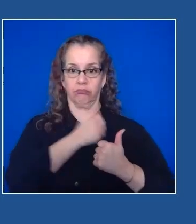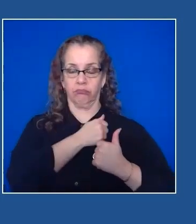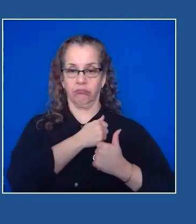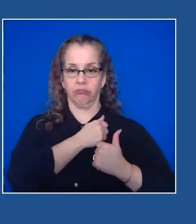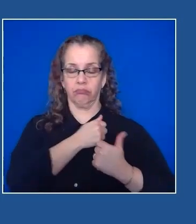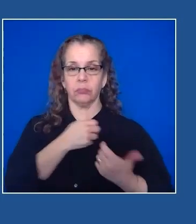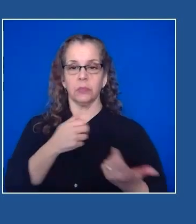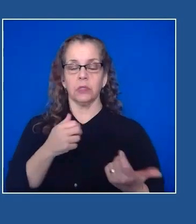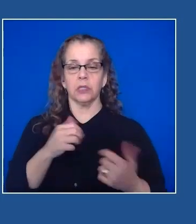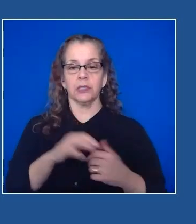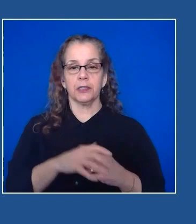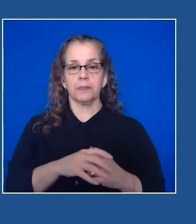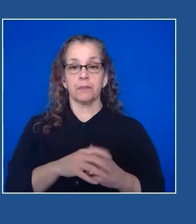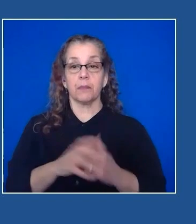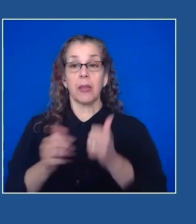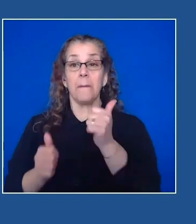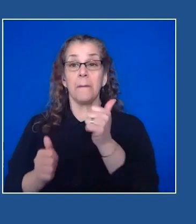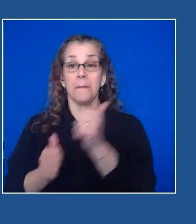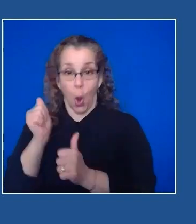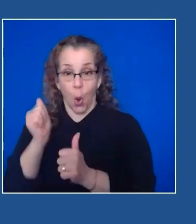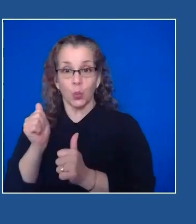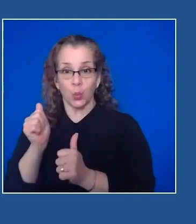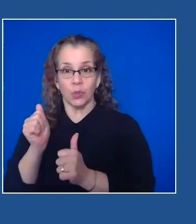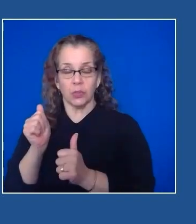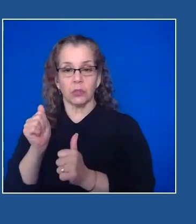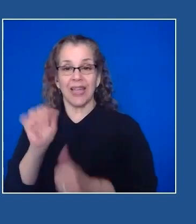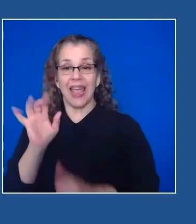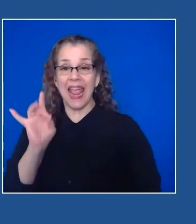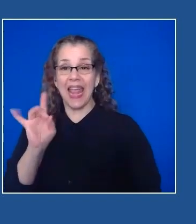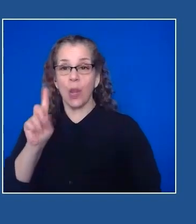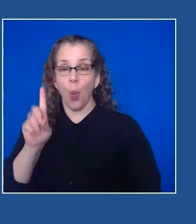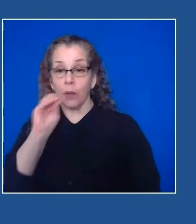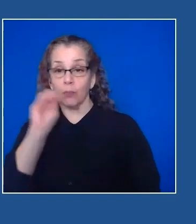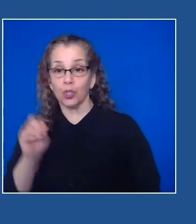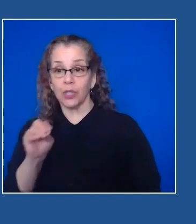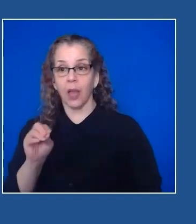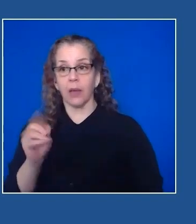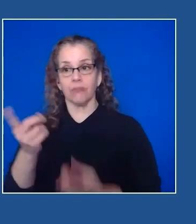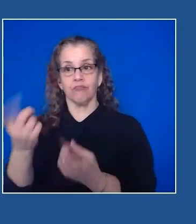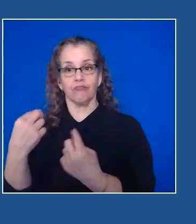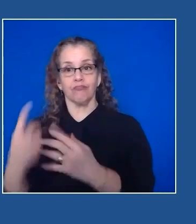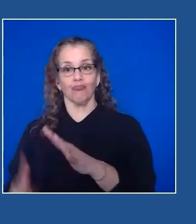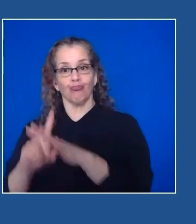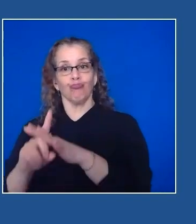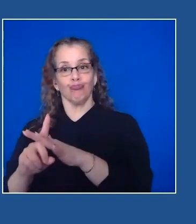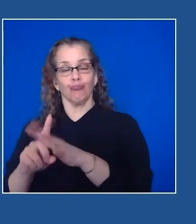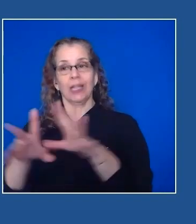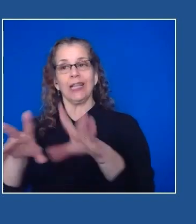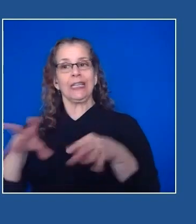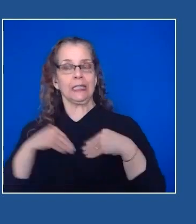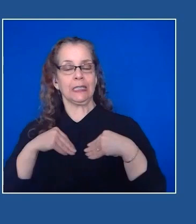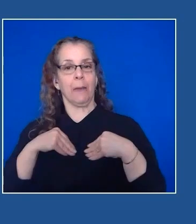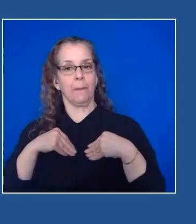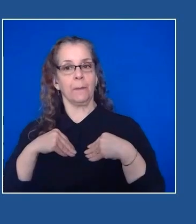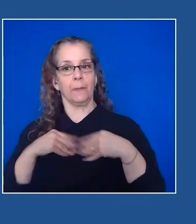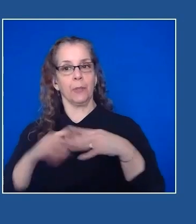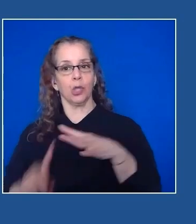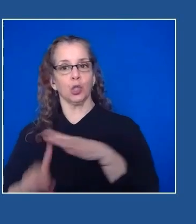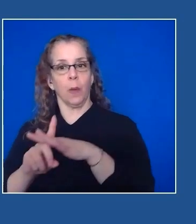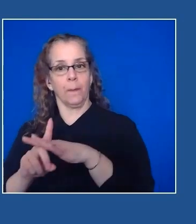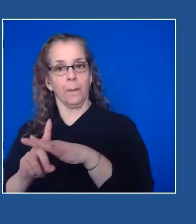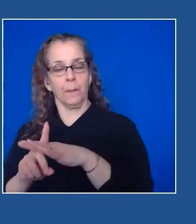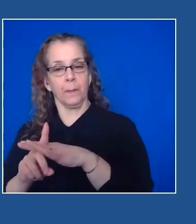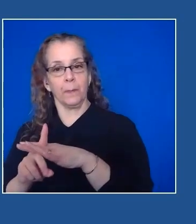vast majority of them, 81% of those veterans, actually attended. They accepted an invitation to join. By and large,